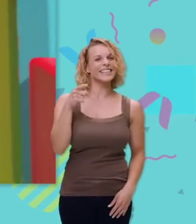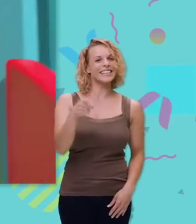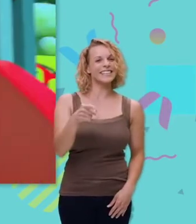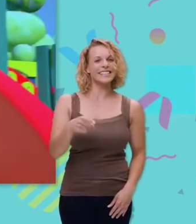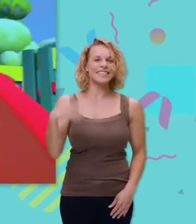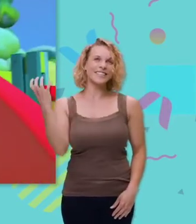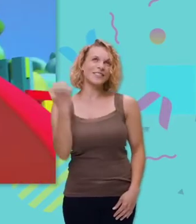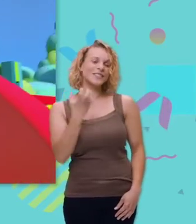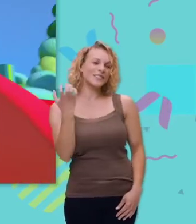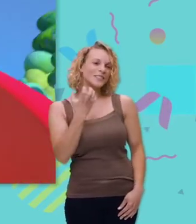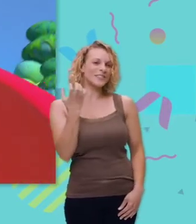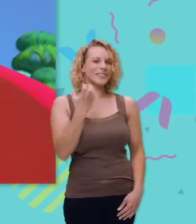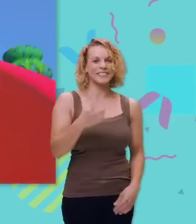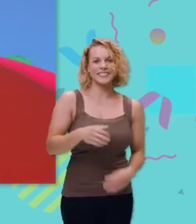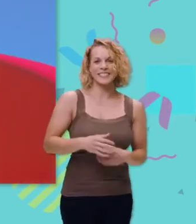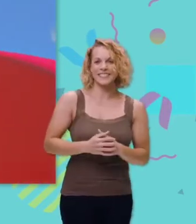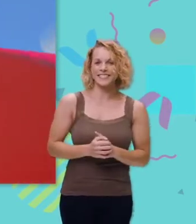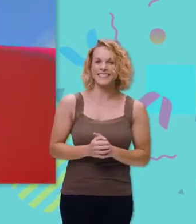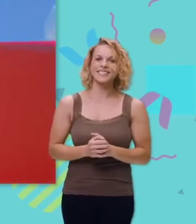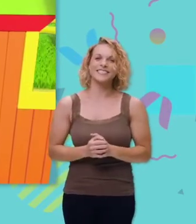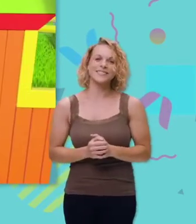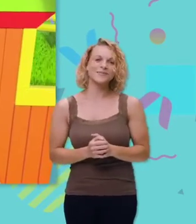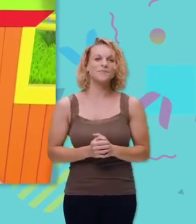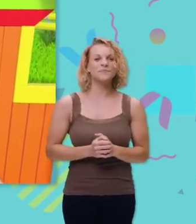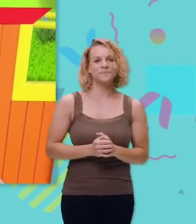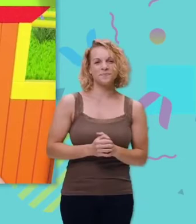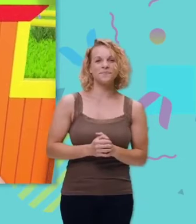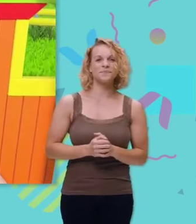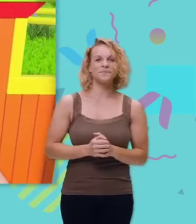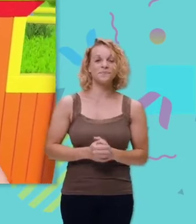Yay, I like it,